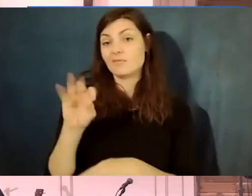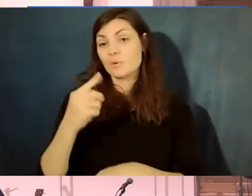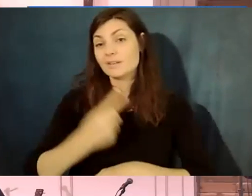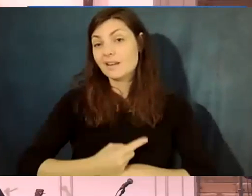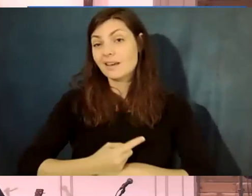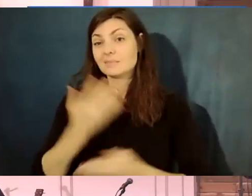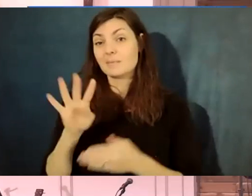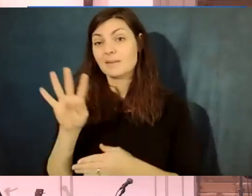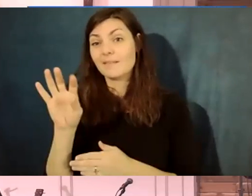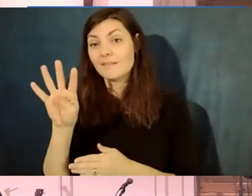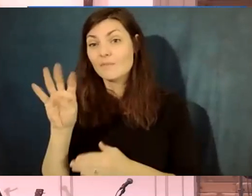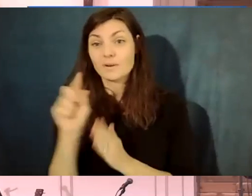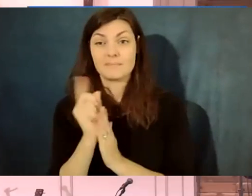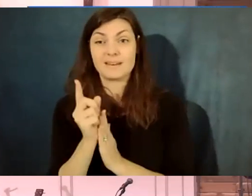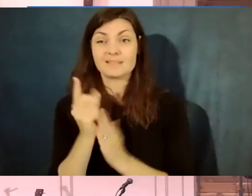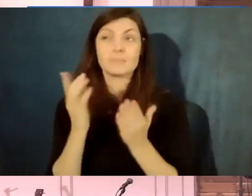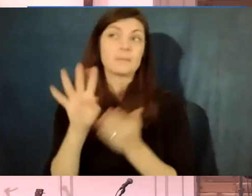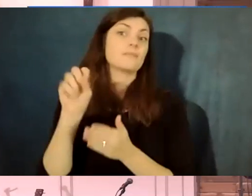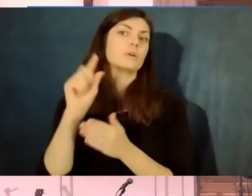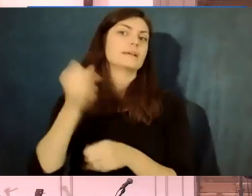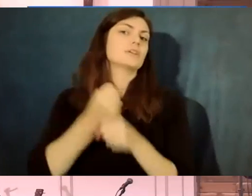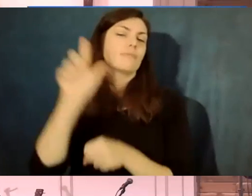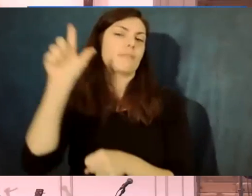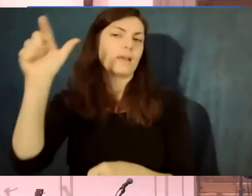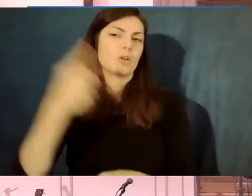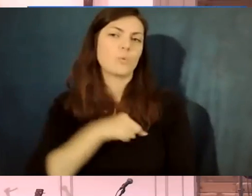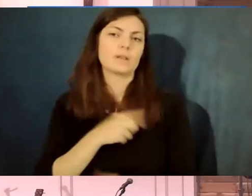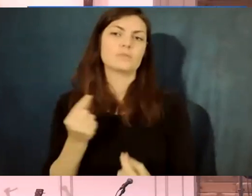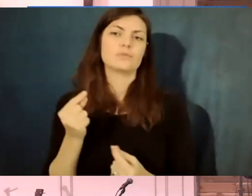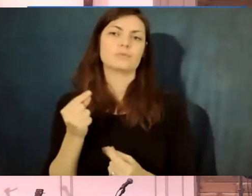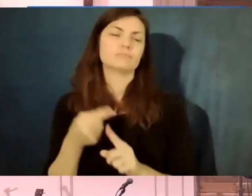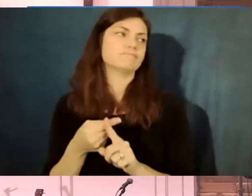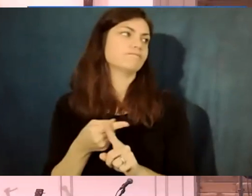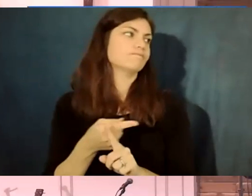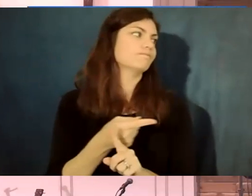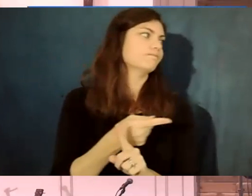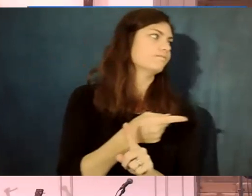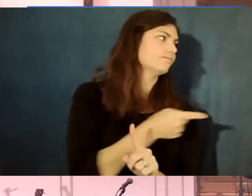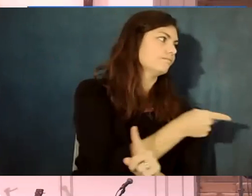40 minutes, maybe 40 years down the road, we can be pulled to the left or the right.